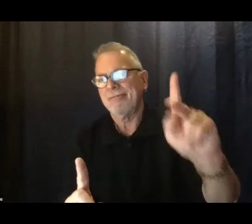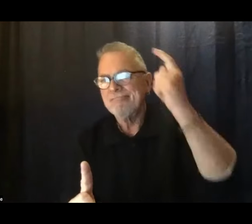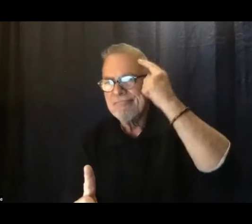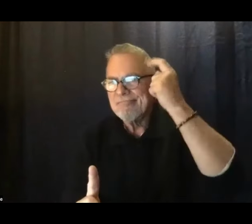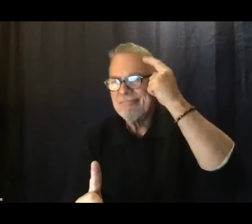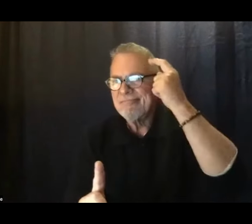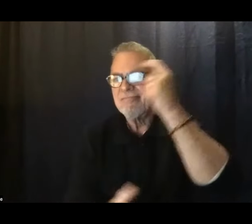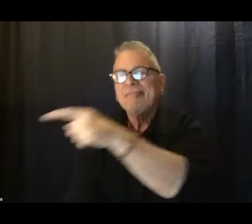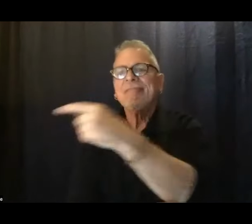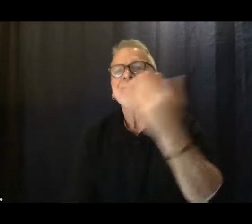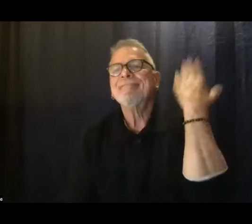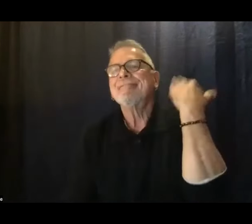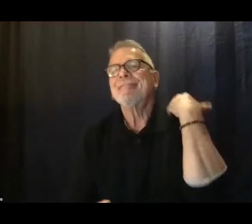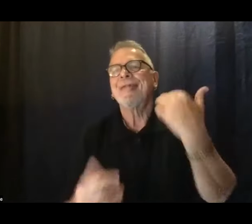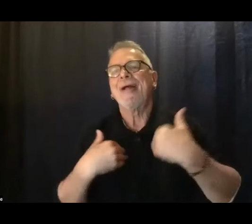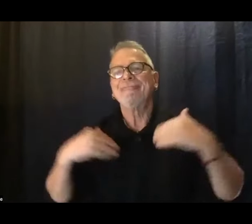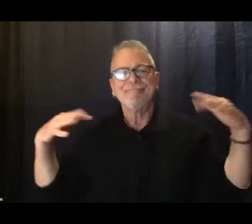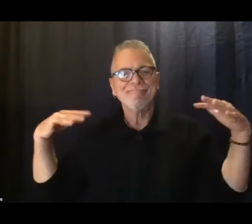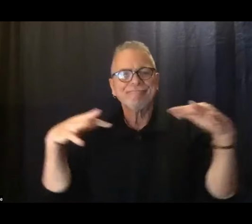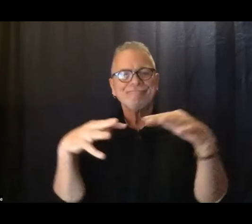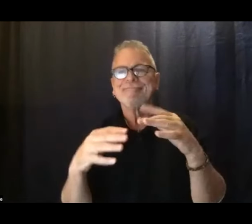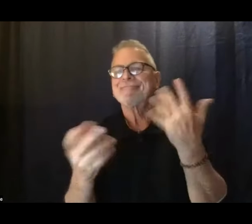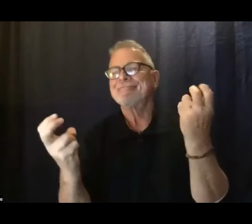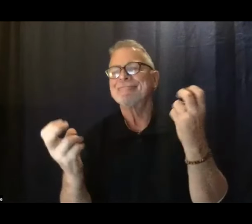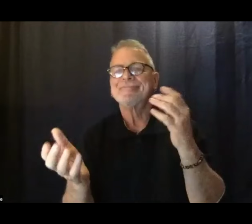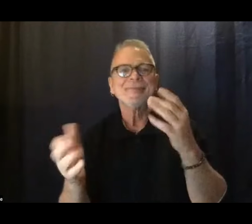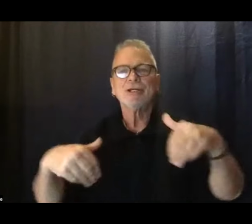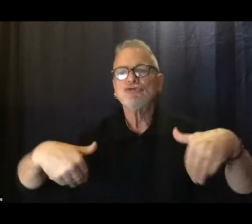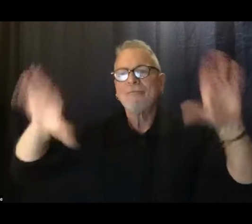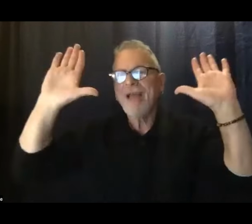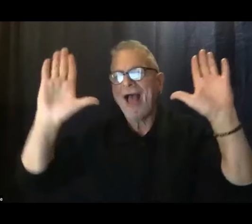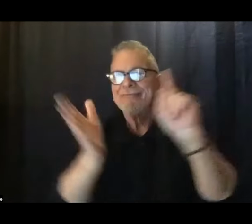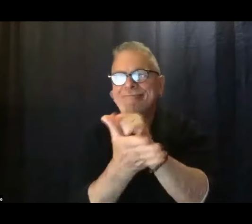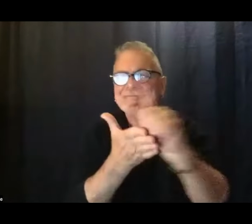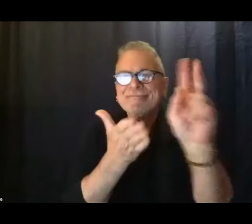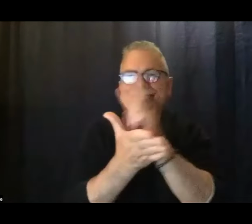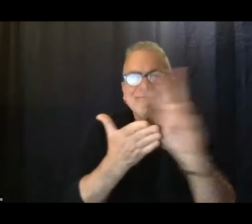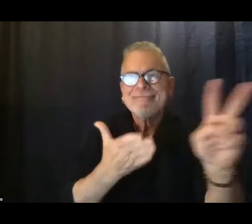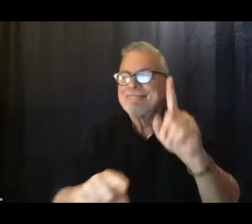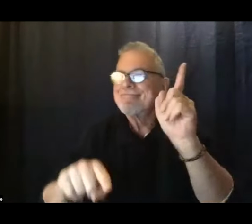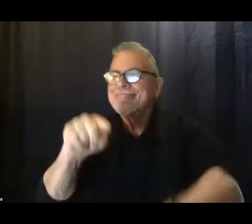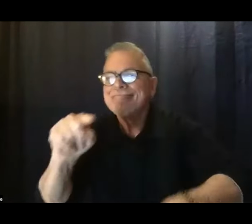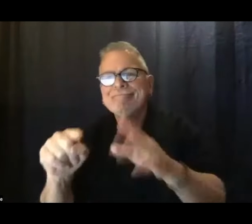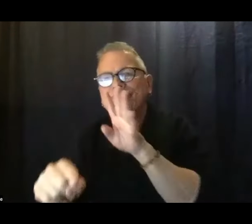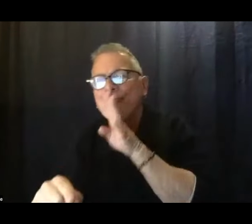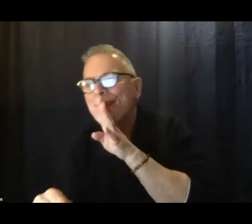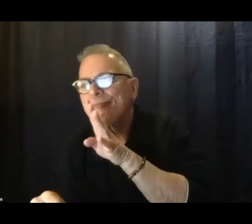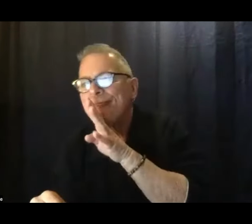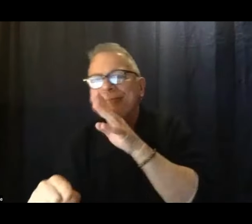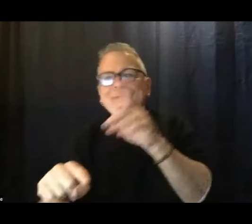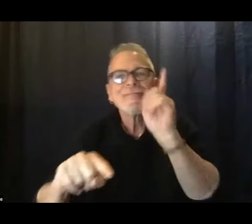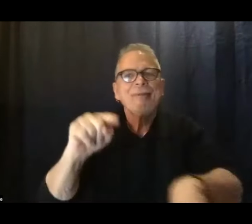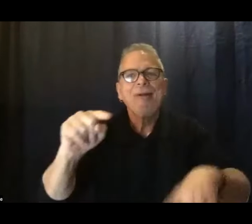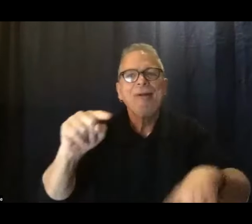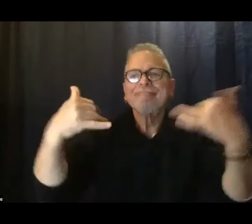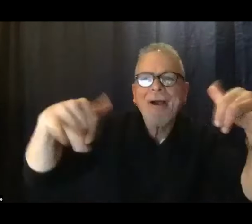Prior to that, there were some monks. They would get together and they would go to